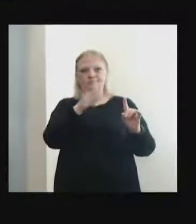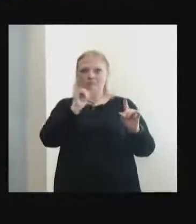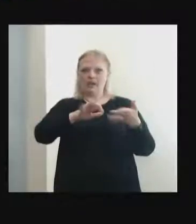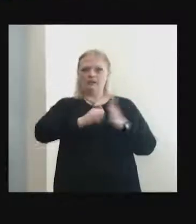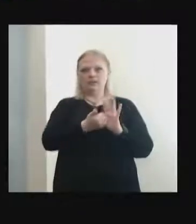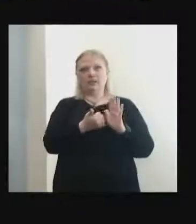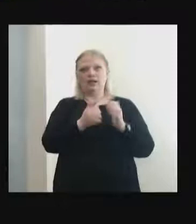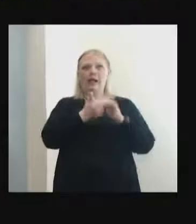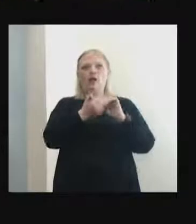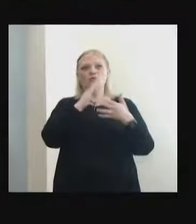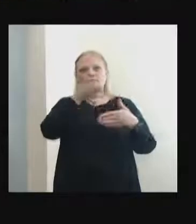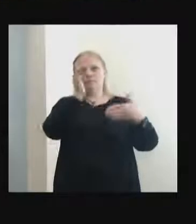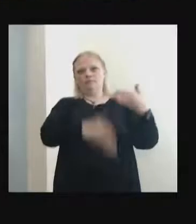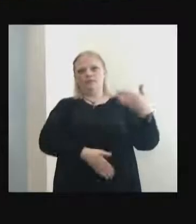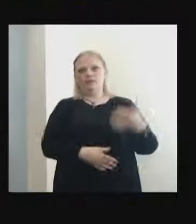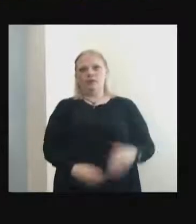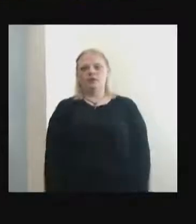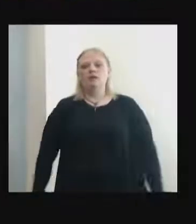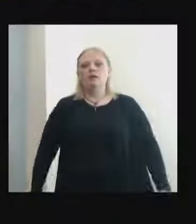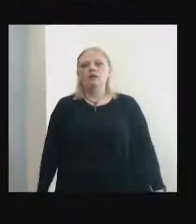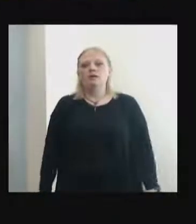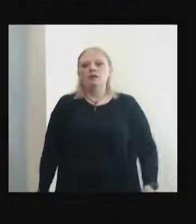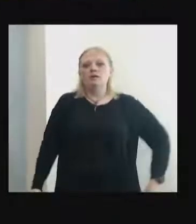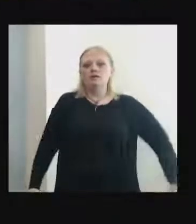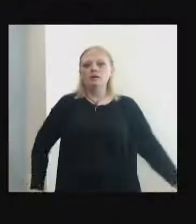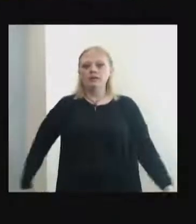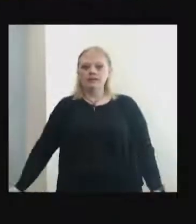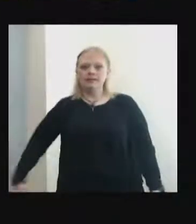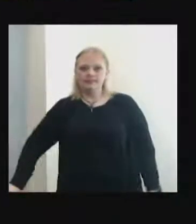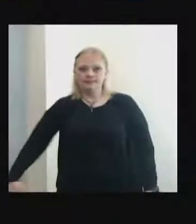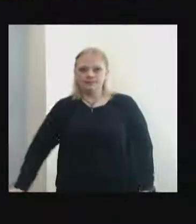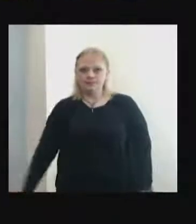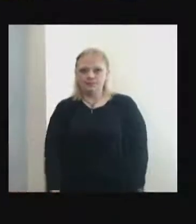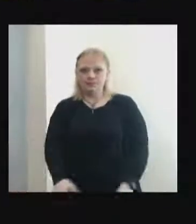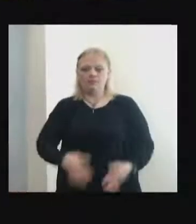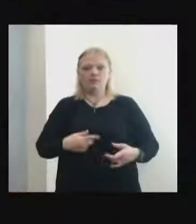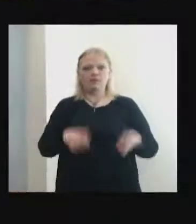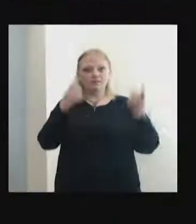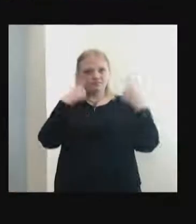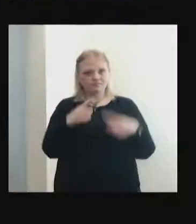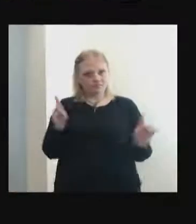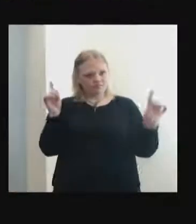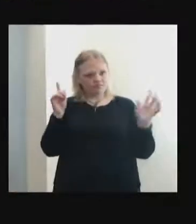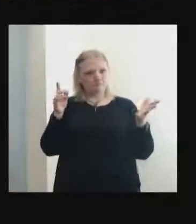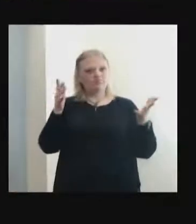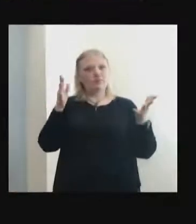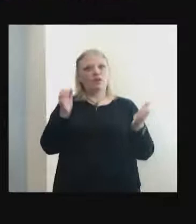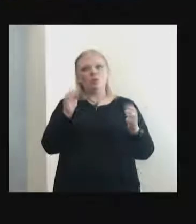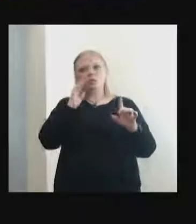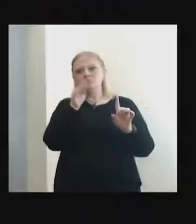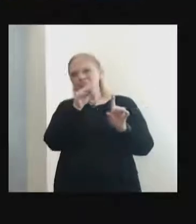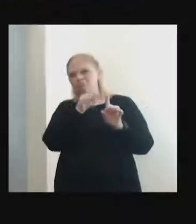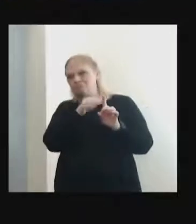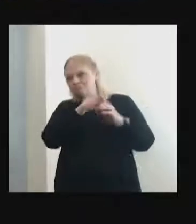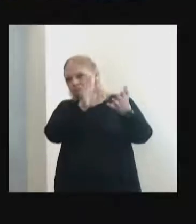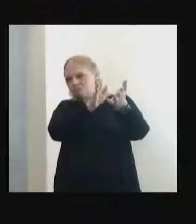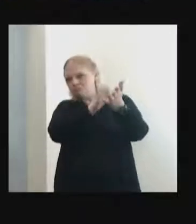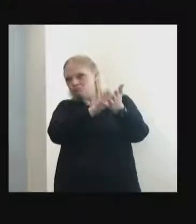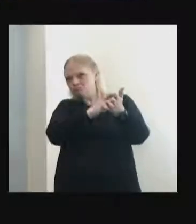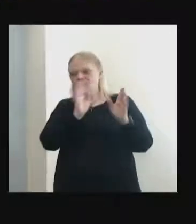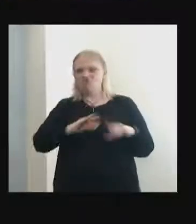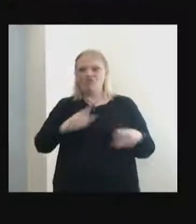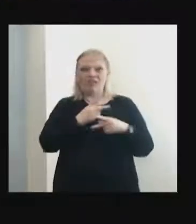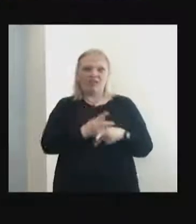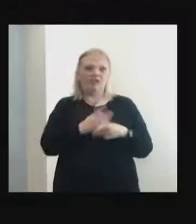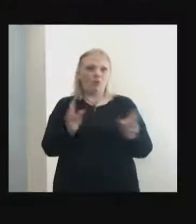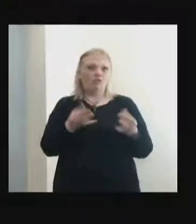pandemic. And then finally, I just want to give a shout out to our child care providers in our